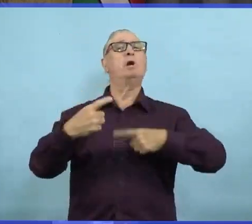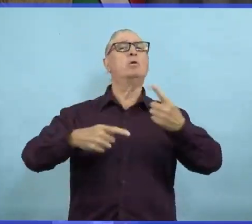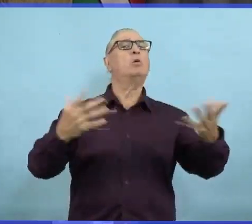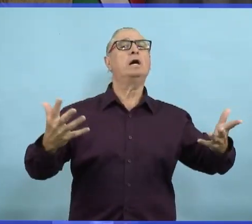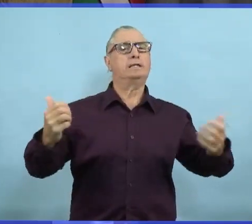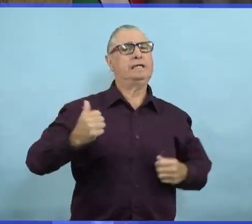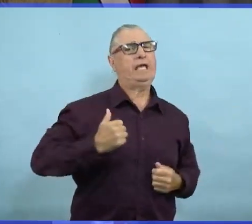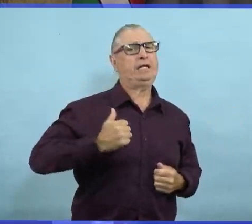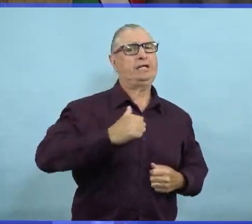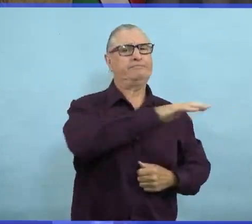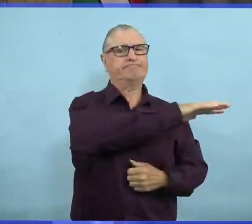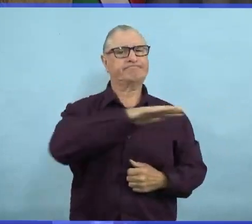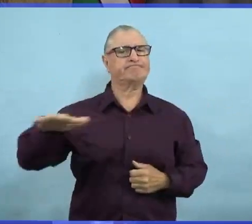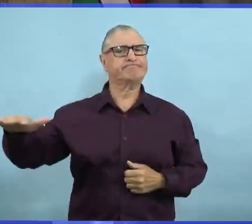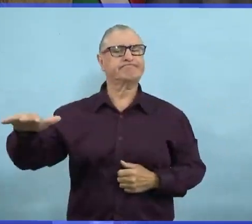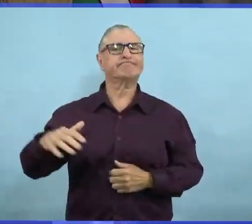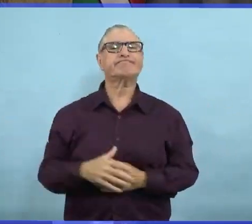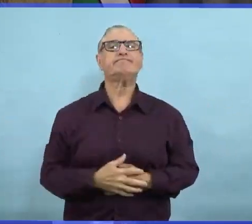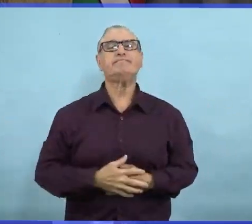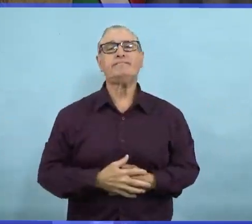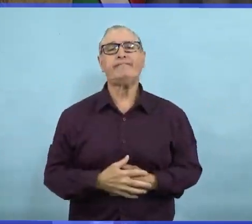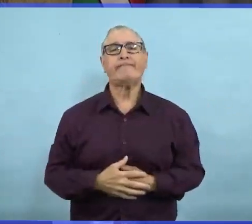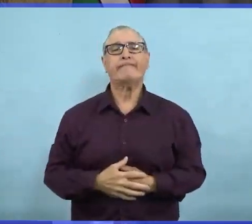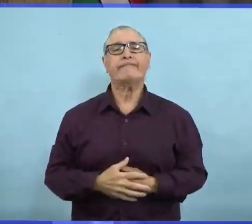We all understand, and we should understand,